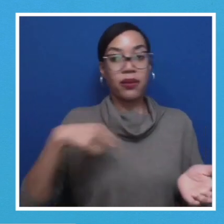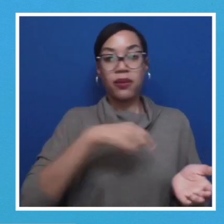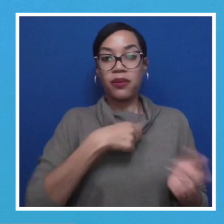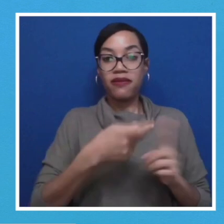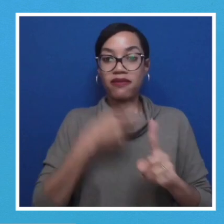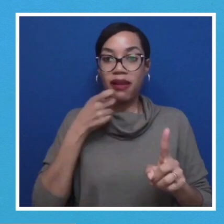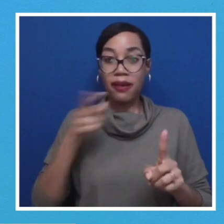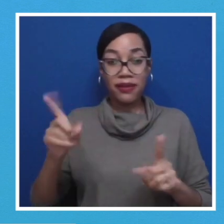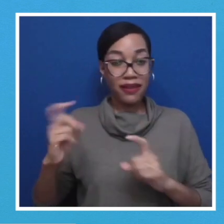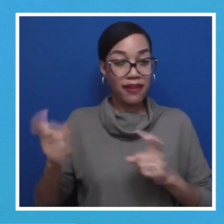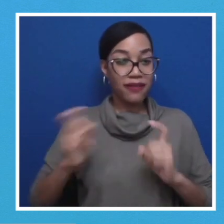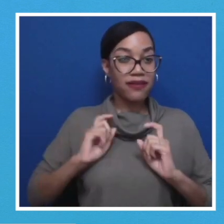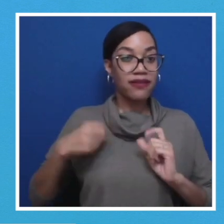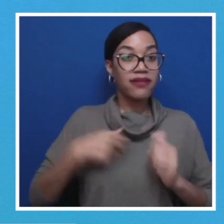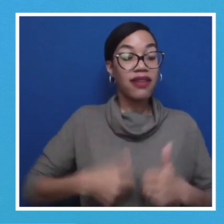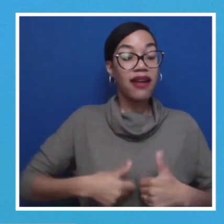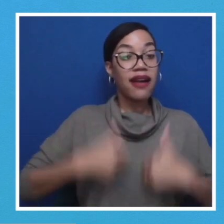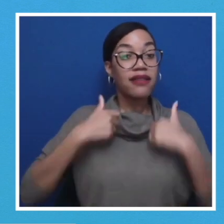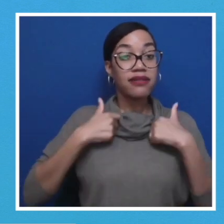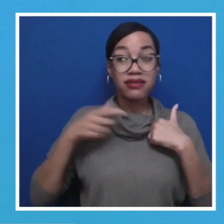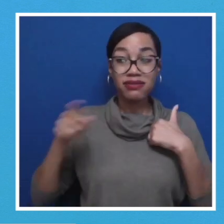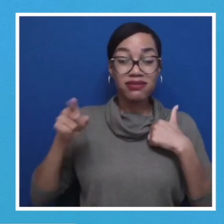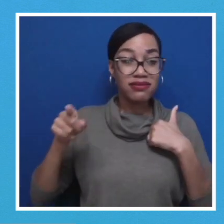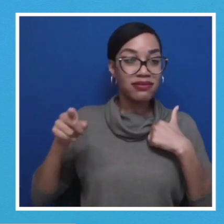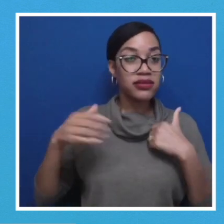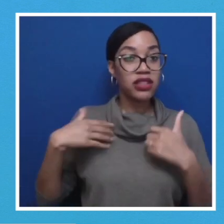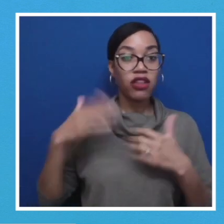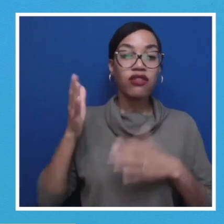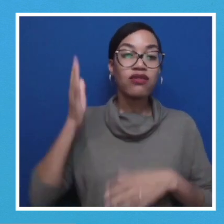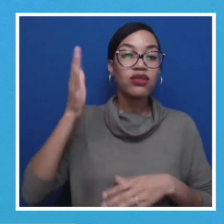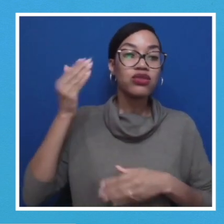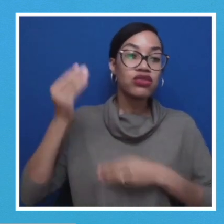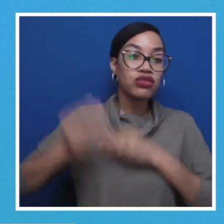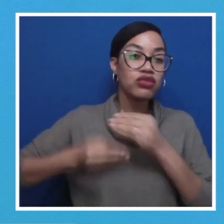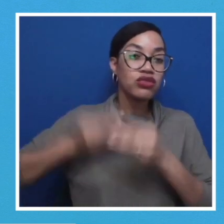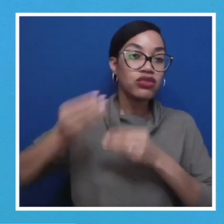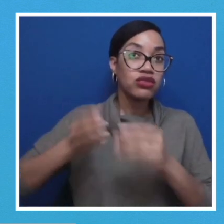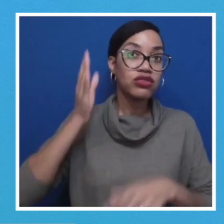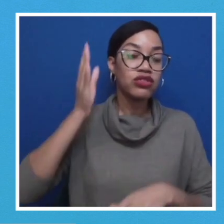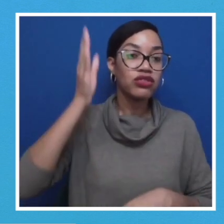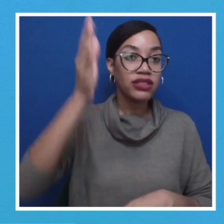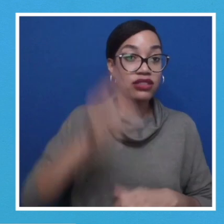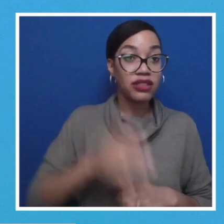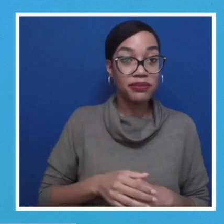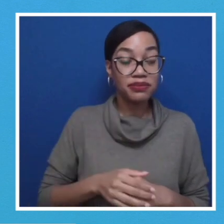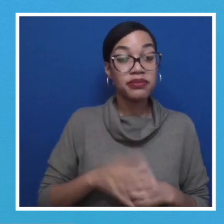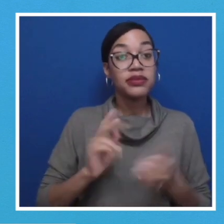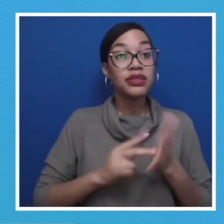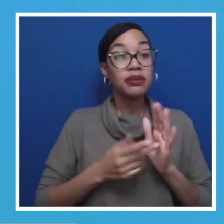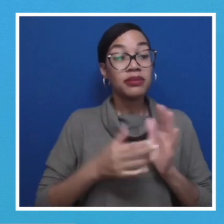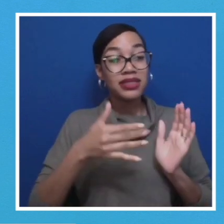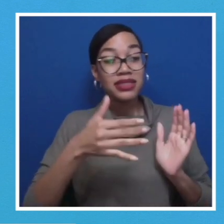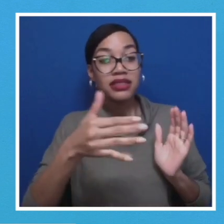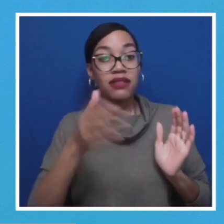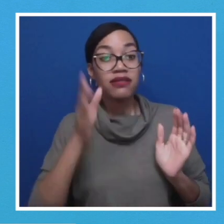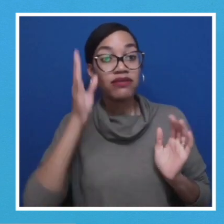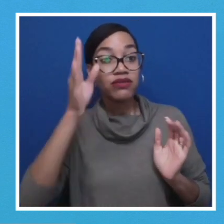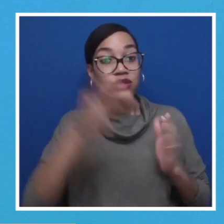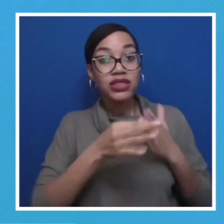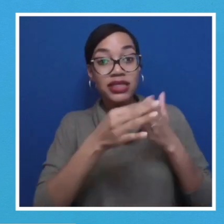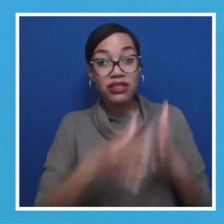the leaders. They are the future generations. And Sky's 8, those who will be chiefs, those who will be leaders. And that is all of